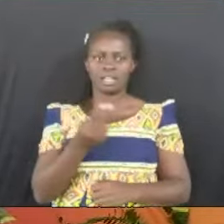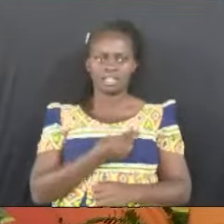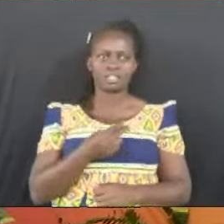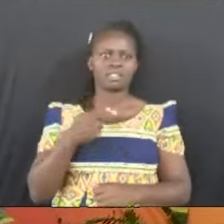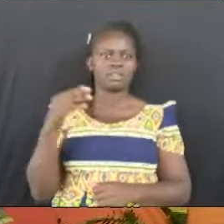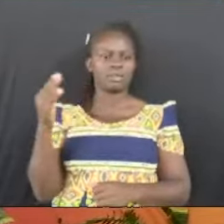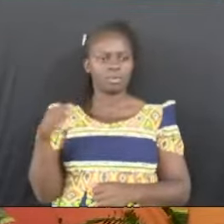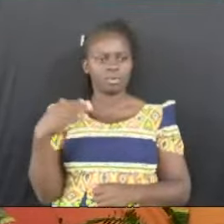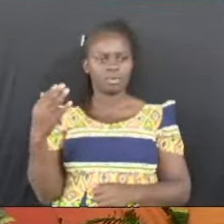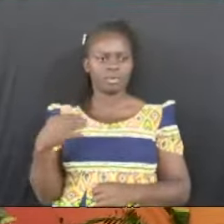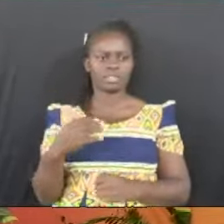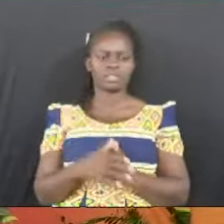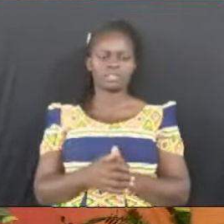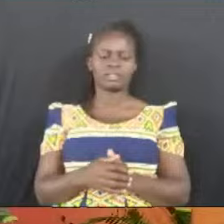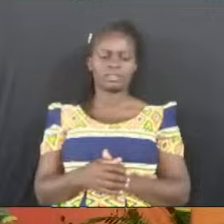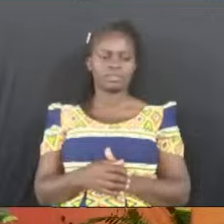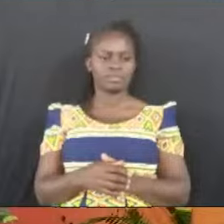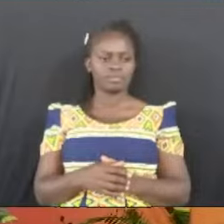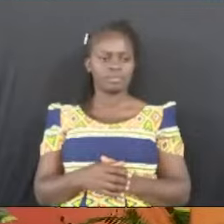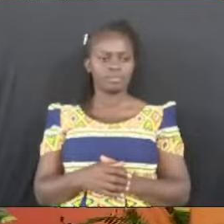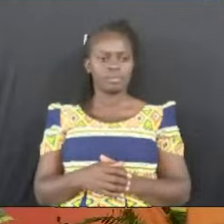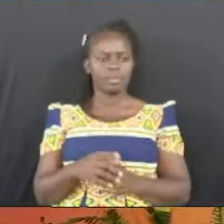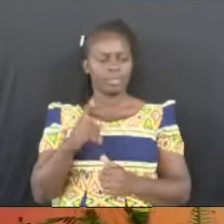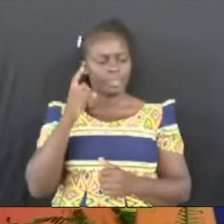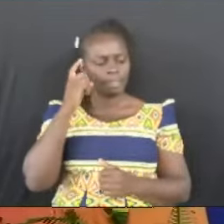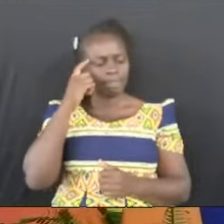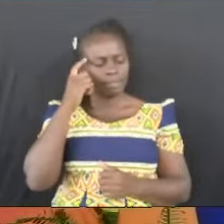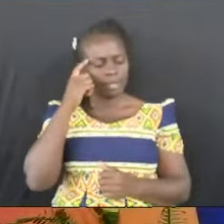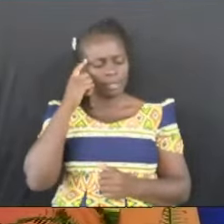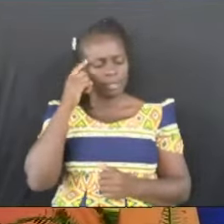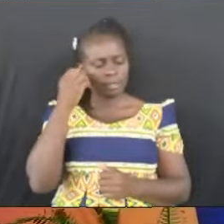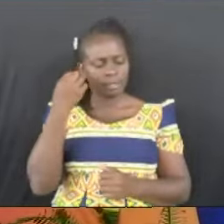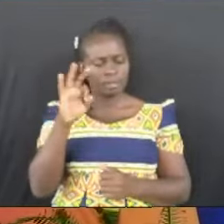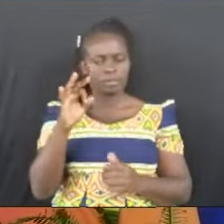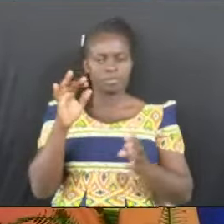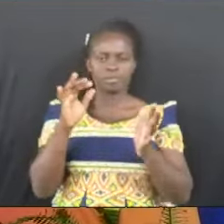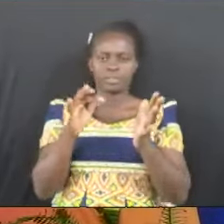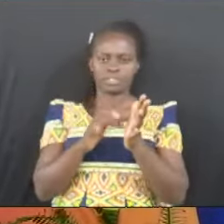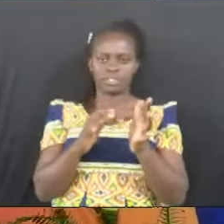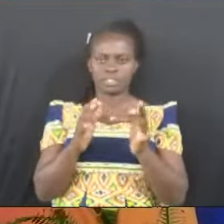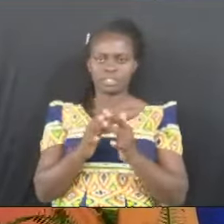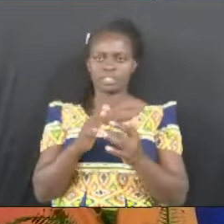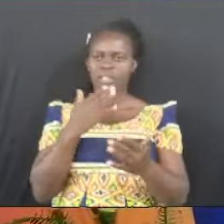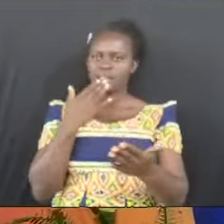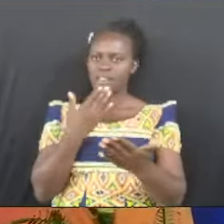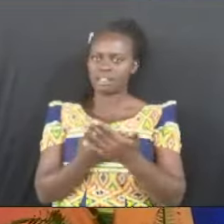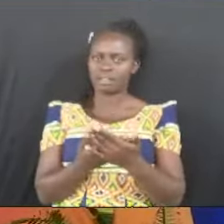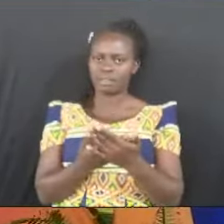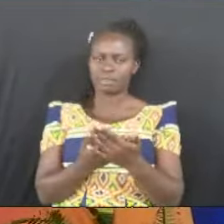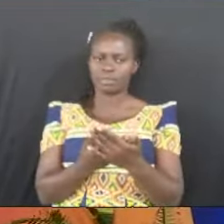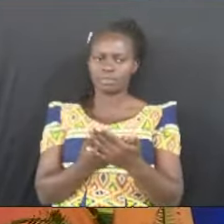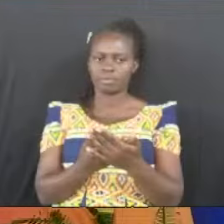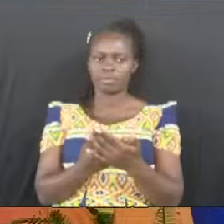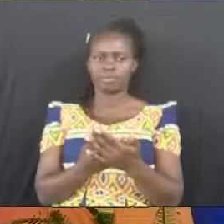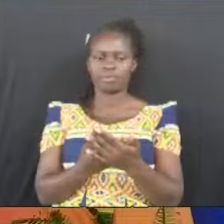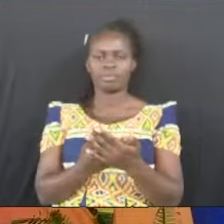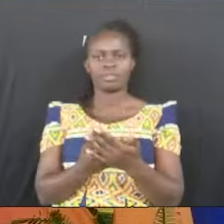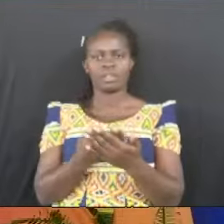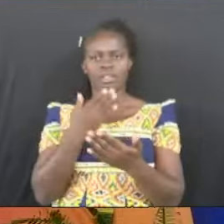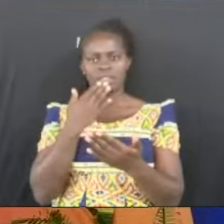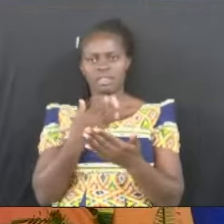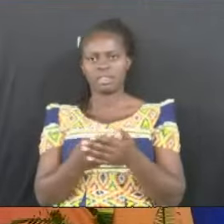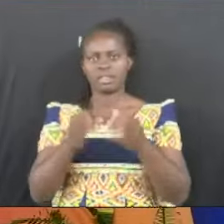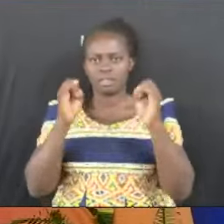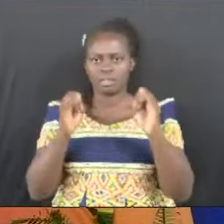betray his spirit, the mind of Jesus. So thank you so much to this church,